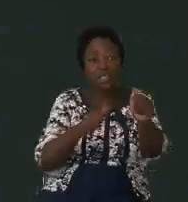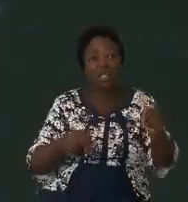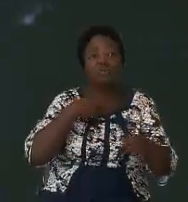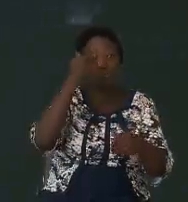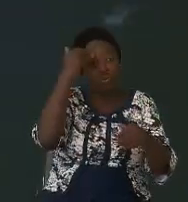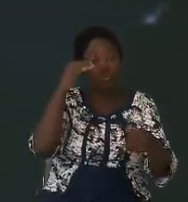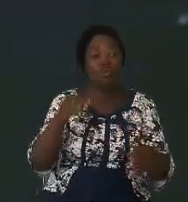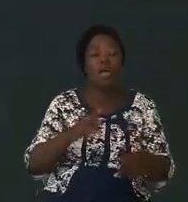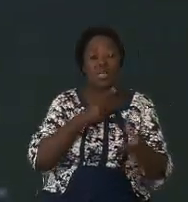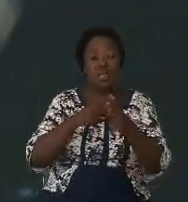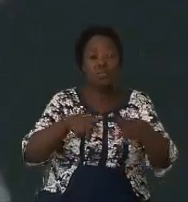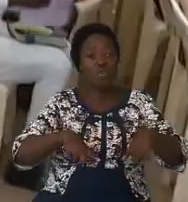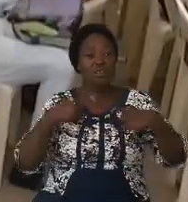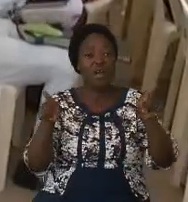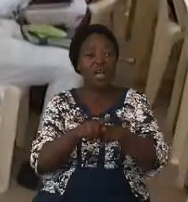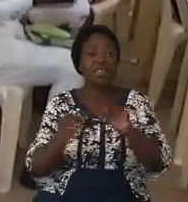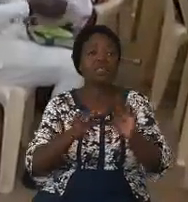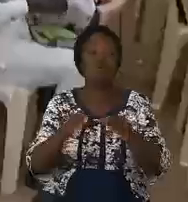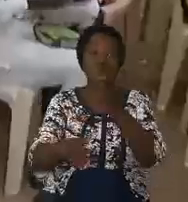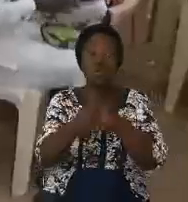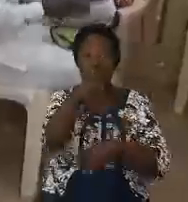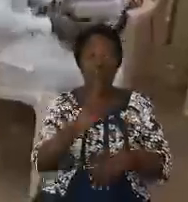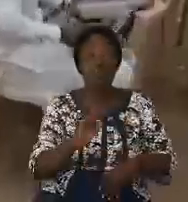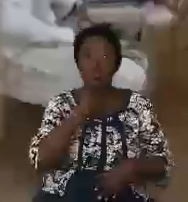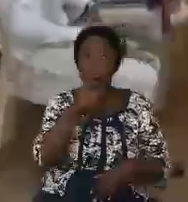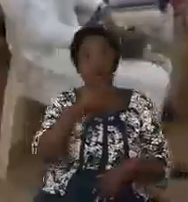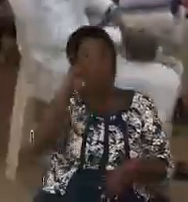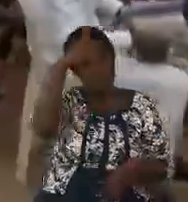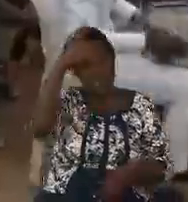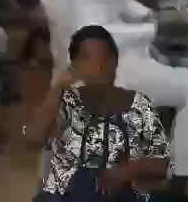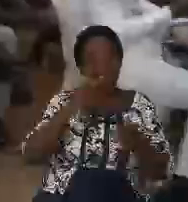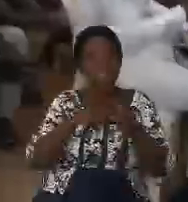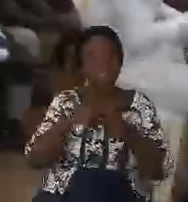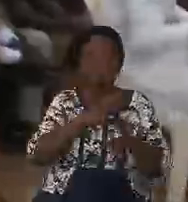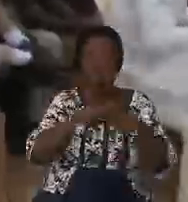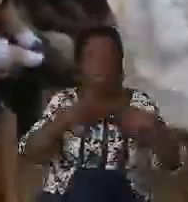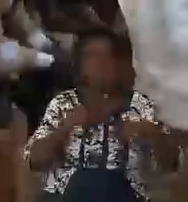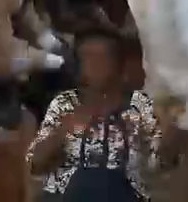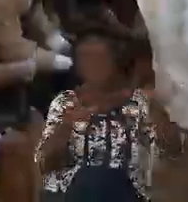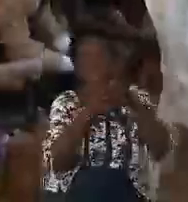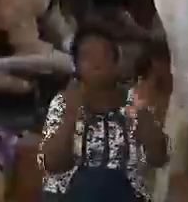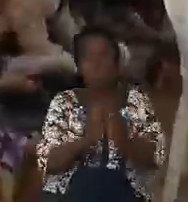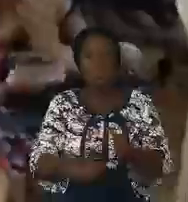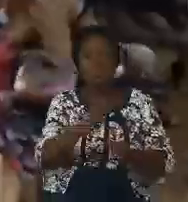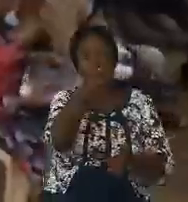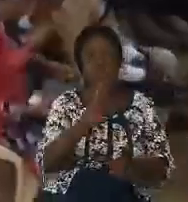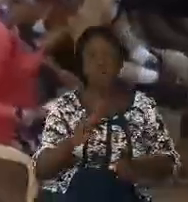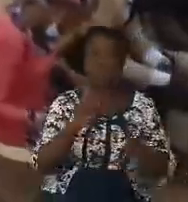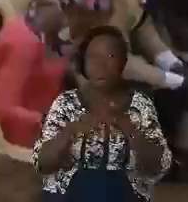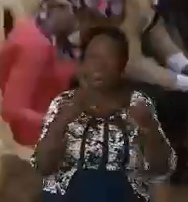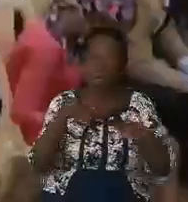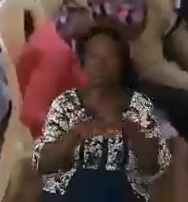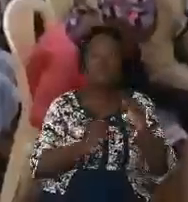away to the far country, and you live as if God is not your Father. You didn't have any connection with the Father,